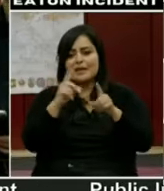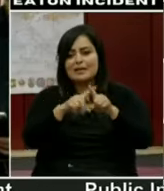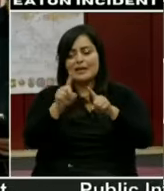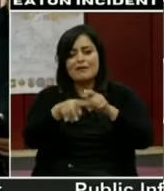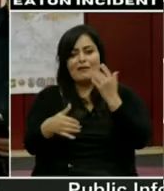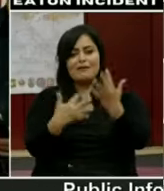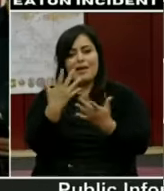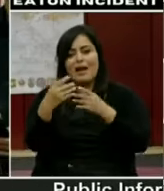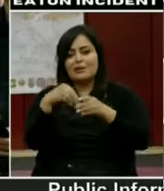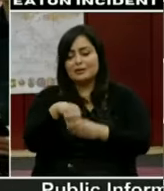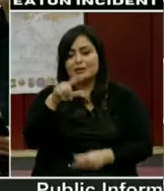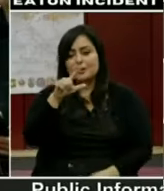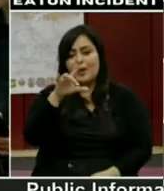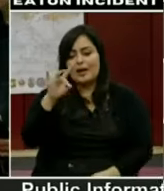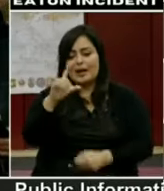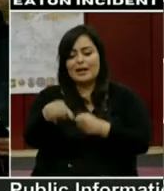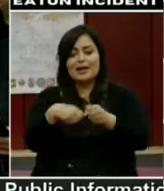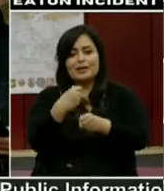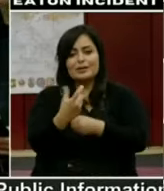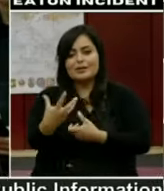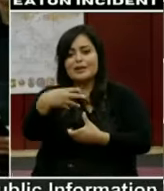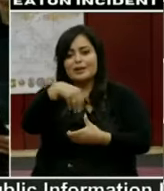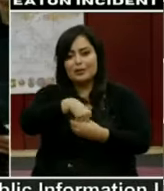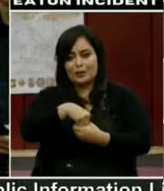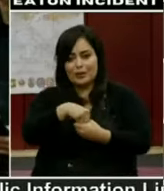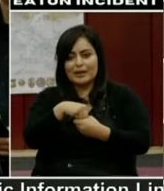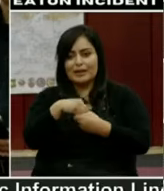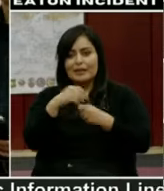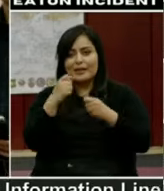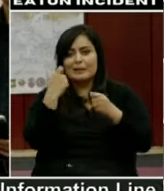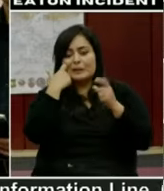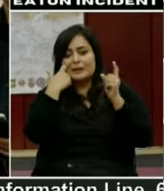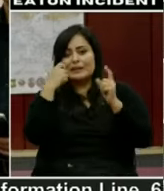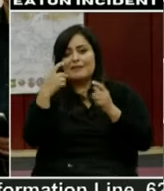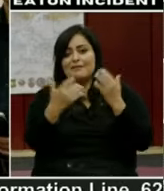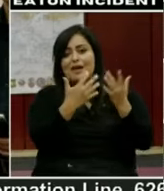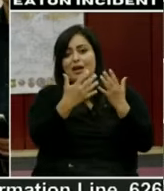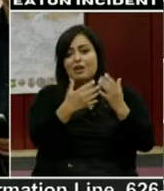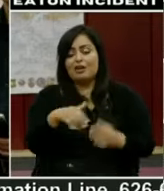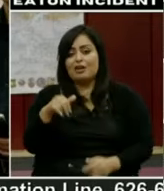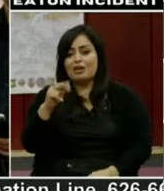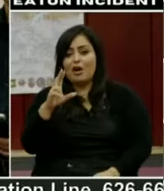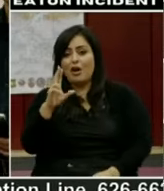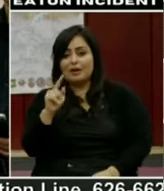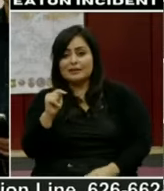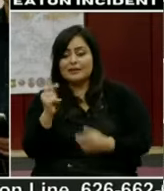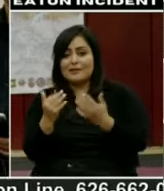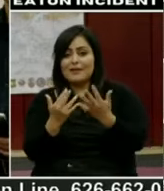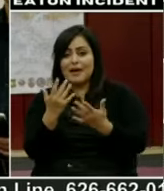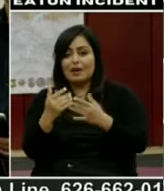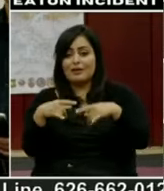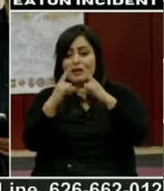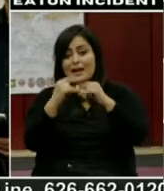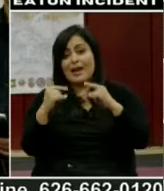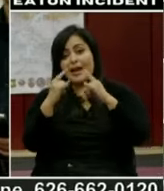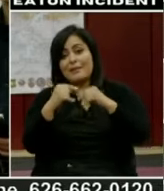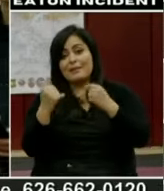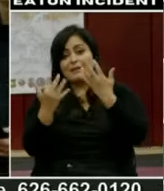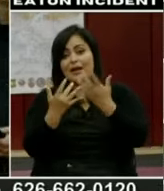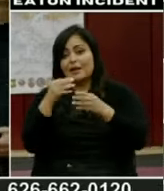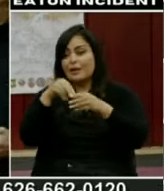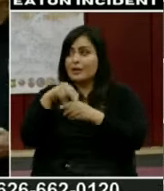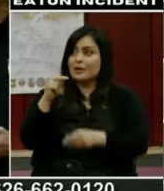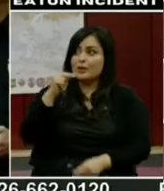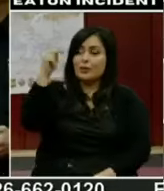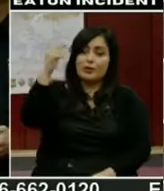years, including the Park Fire most recent, the August Fire, the Camp Fire up north in